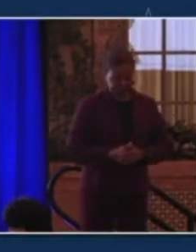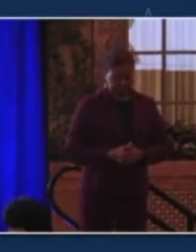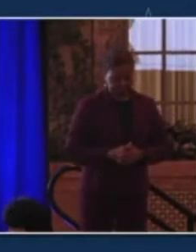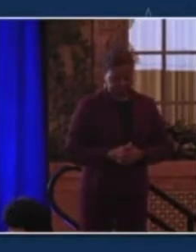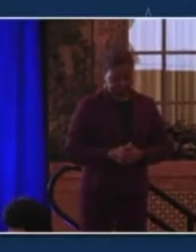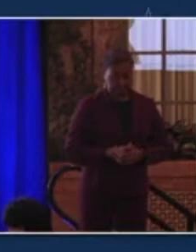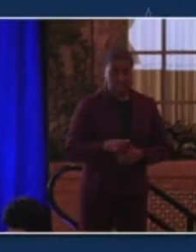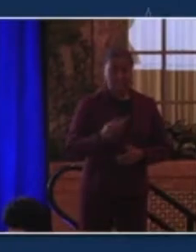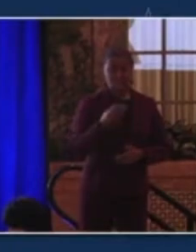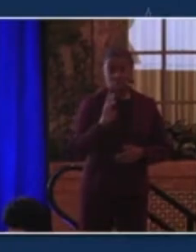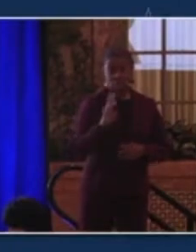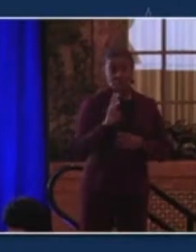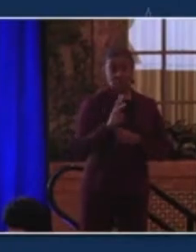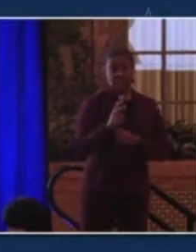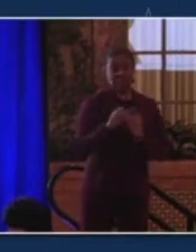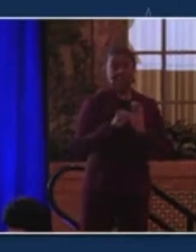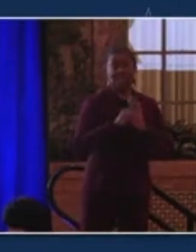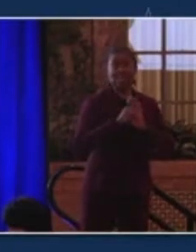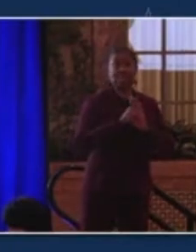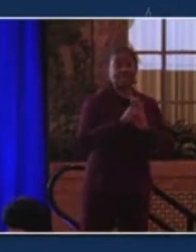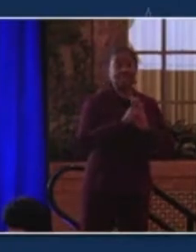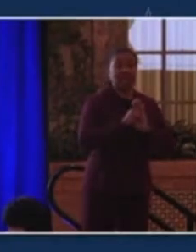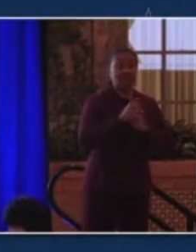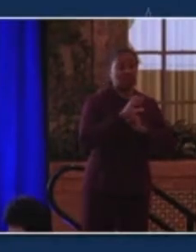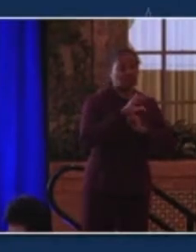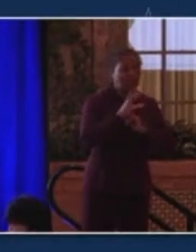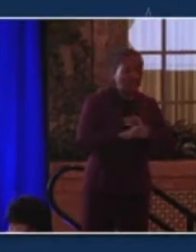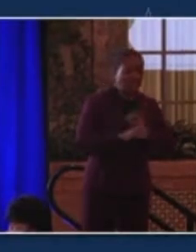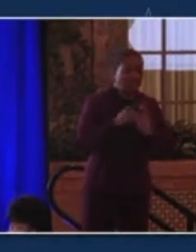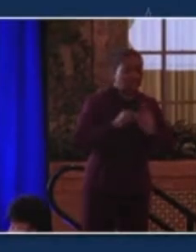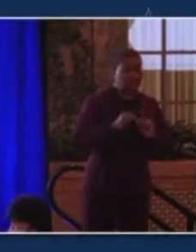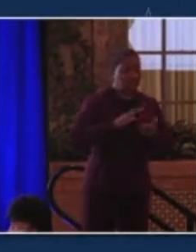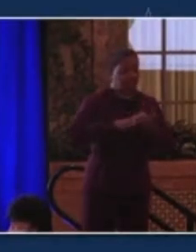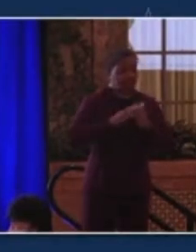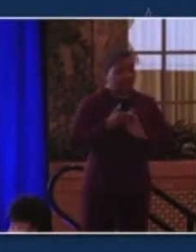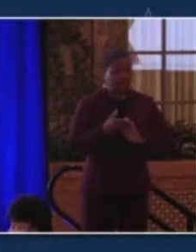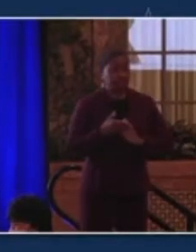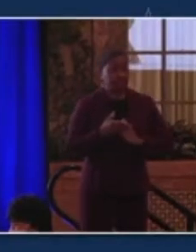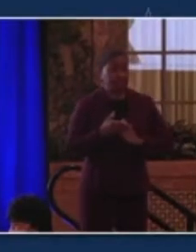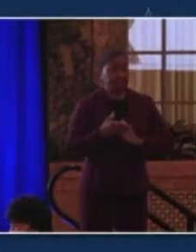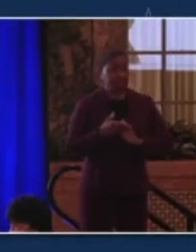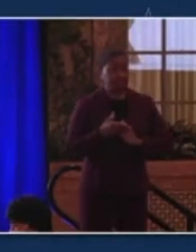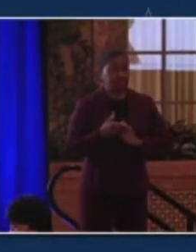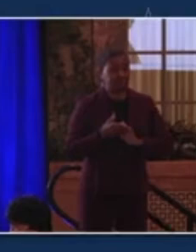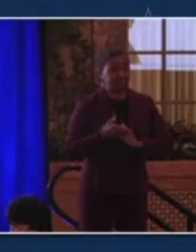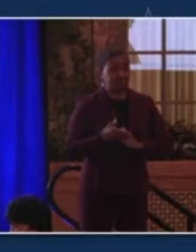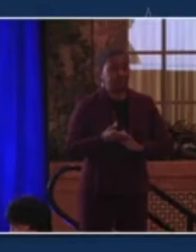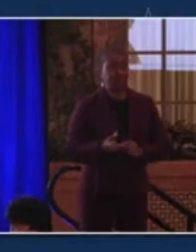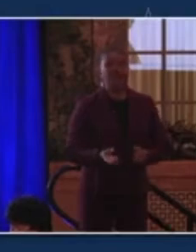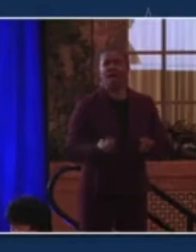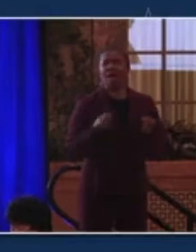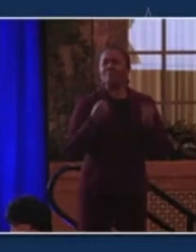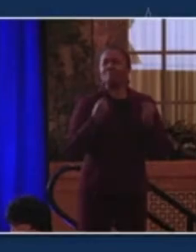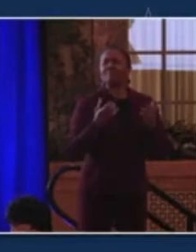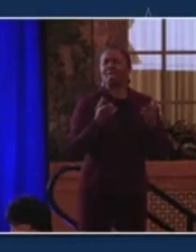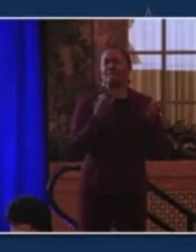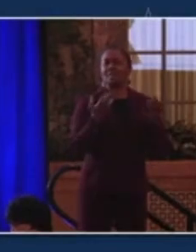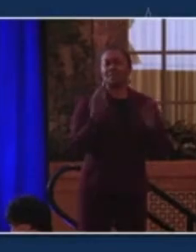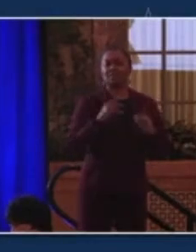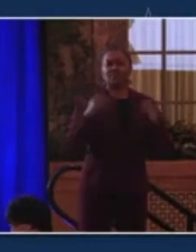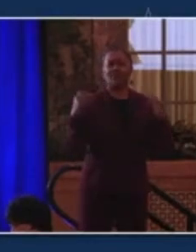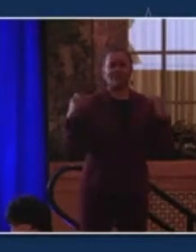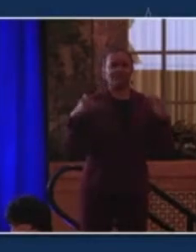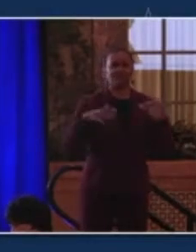Harold Washington symbolized Chicago and what it could become. Thousands of us and others flocked to